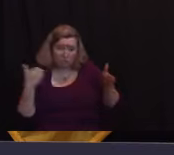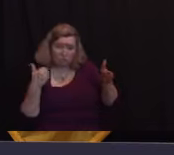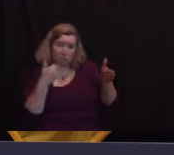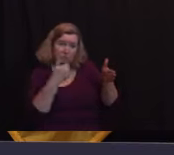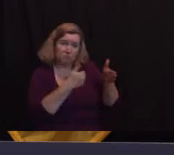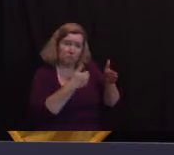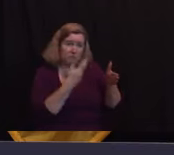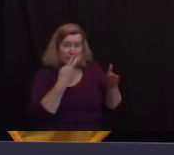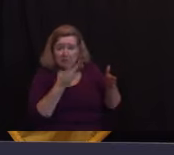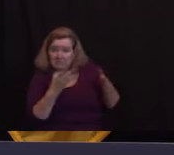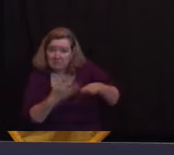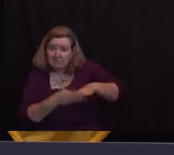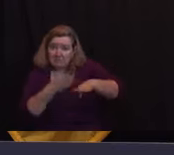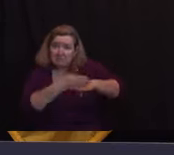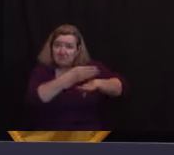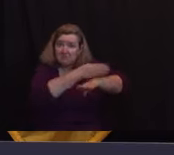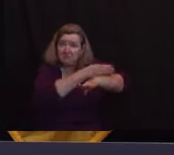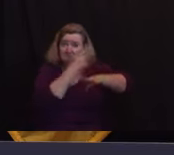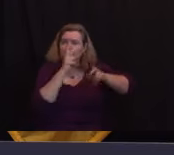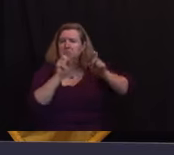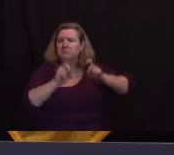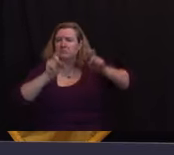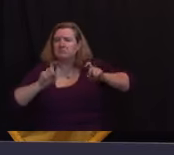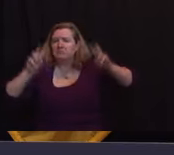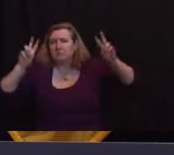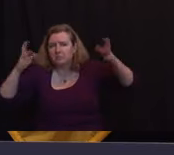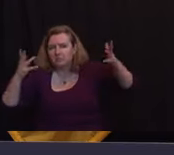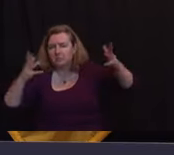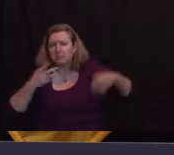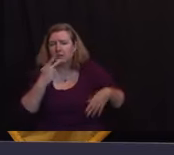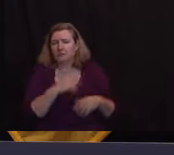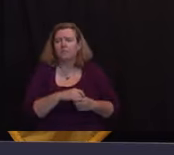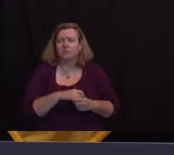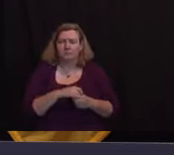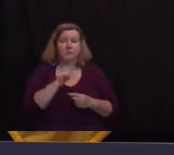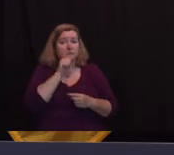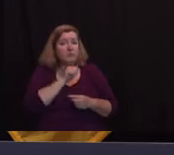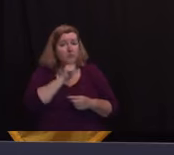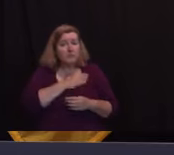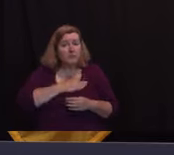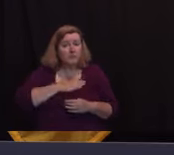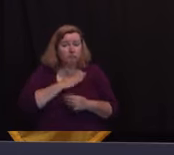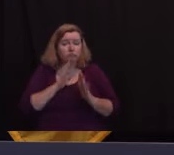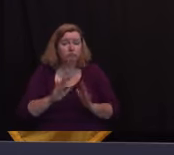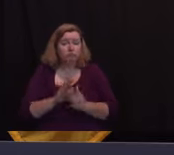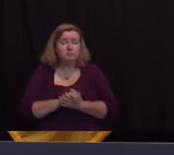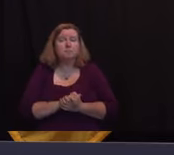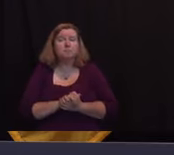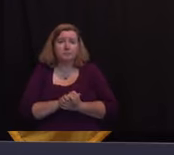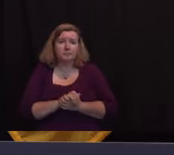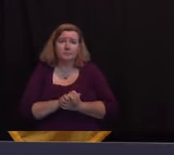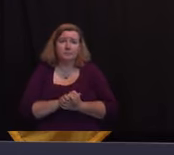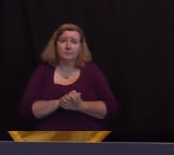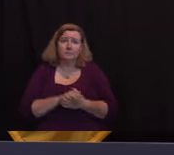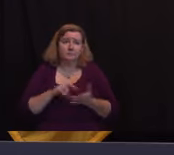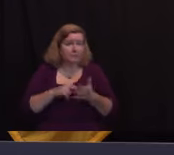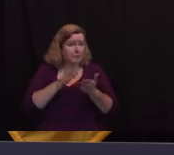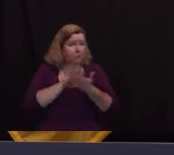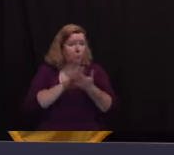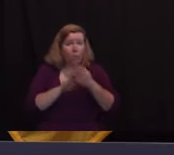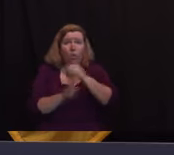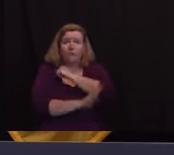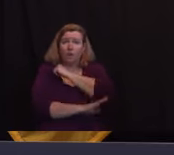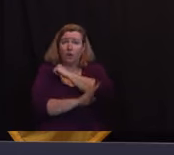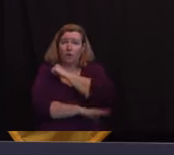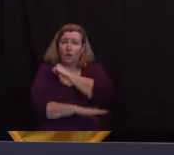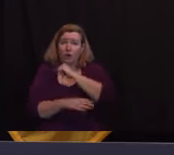and bear with us. Again, this is one as it relates to school in the fall. We've got time on the clock, and we want to use it.